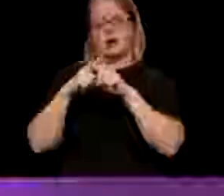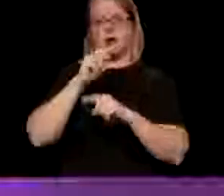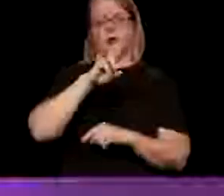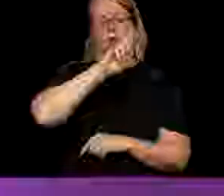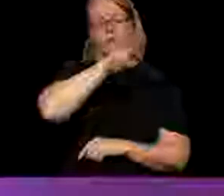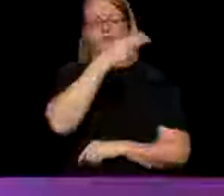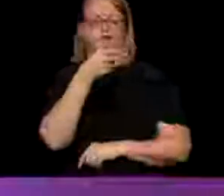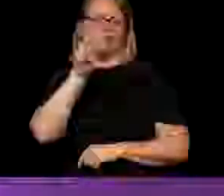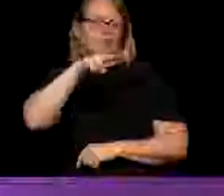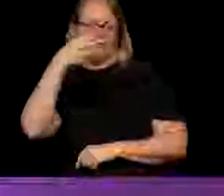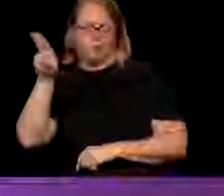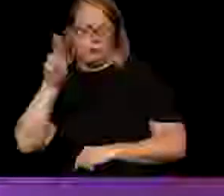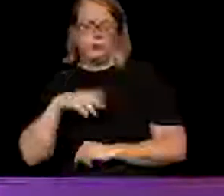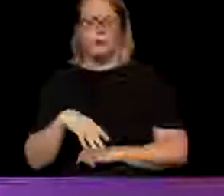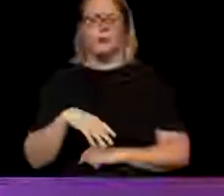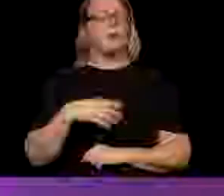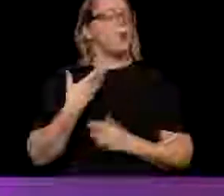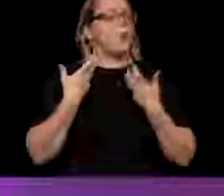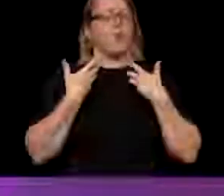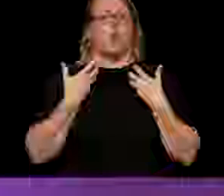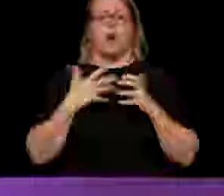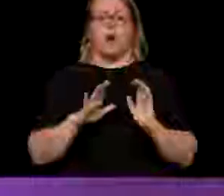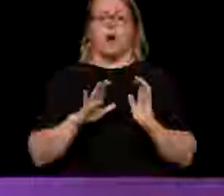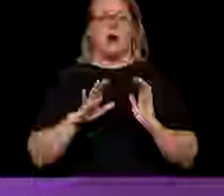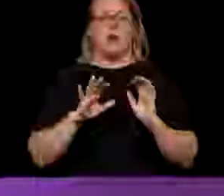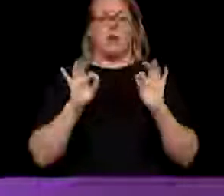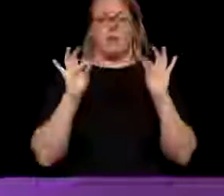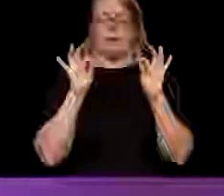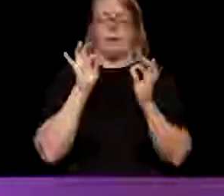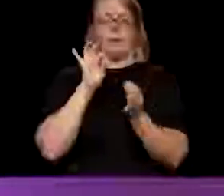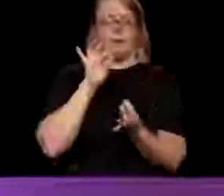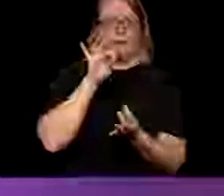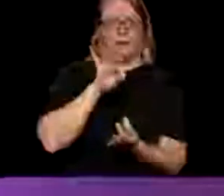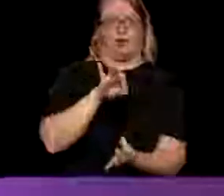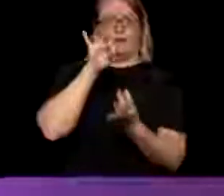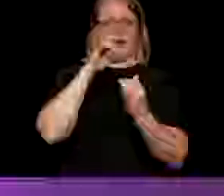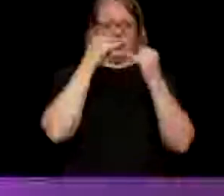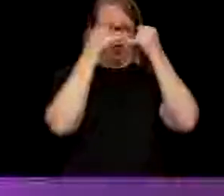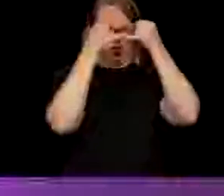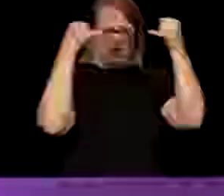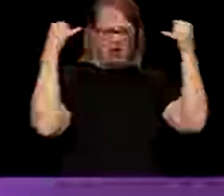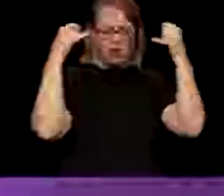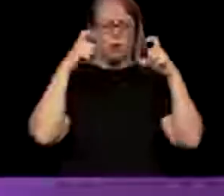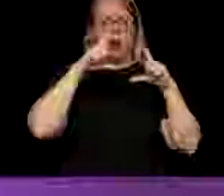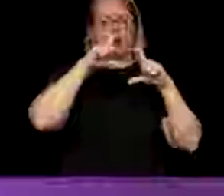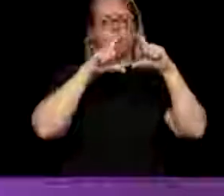actually better if you're a little bit off. So I like to go a little higher or a little lower.